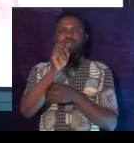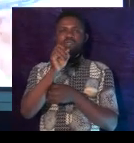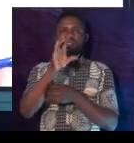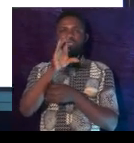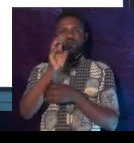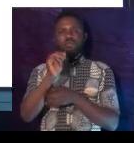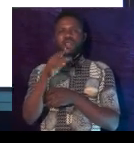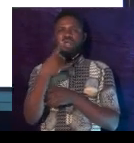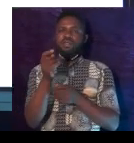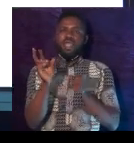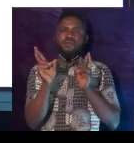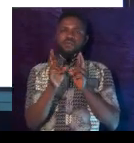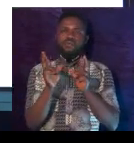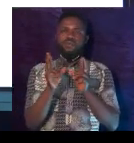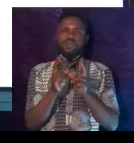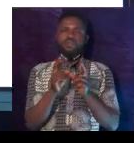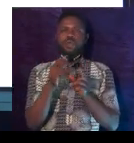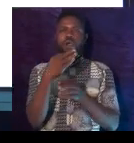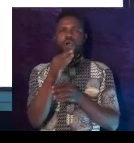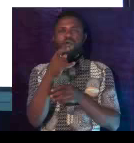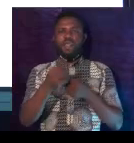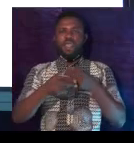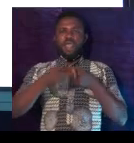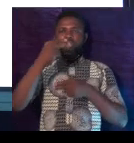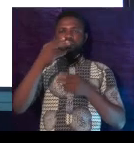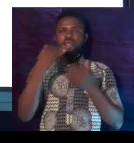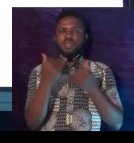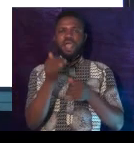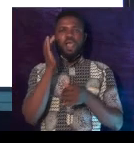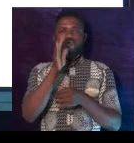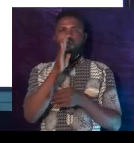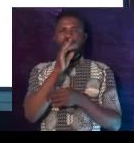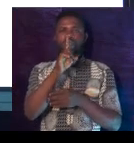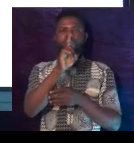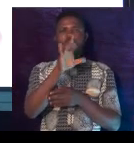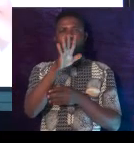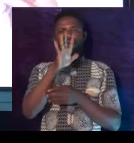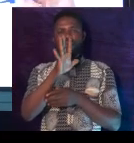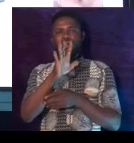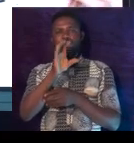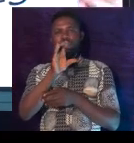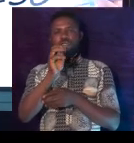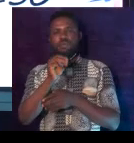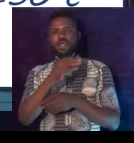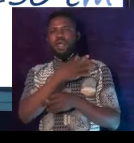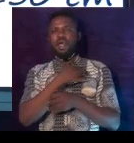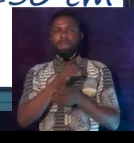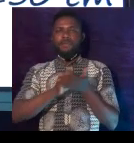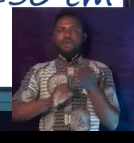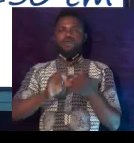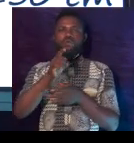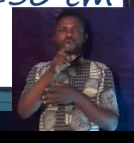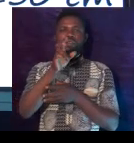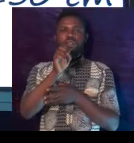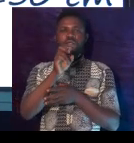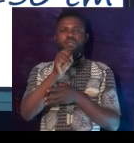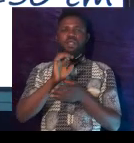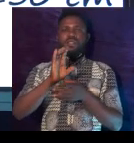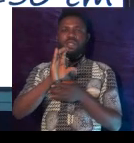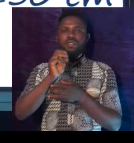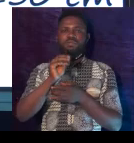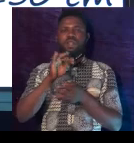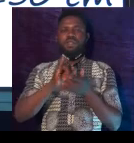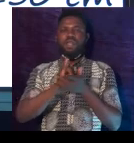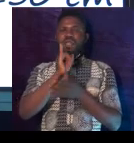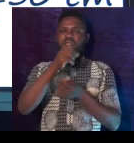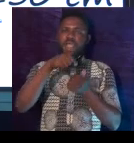130 centimeter. So now the range of the height now will be 145 centimeter minus 130 centimeter, and